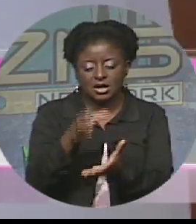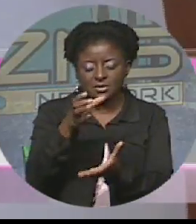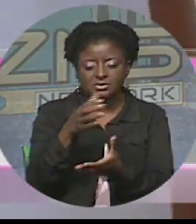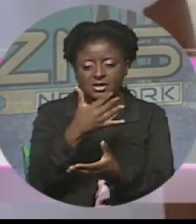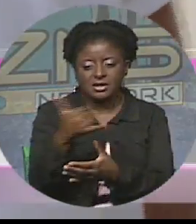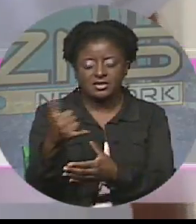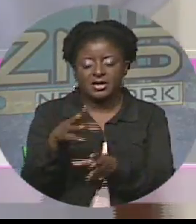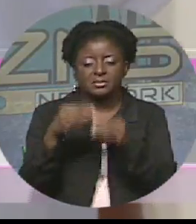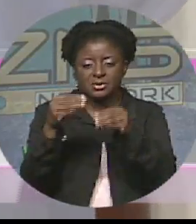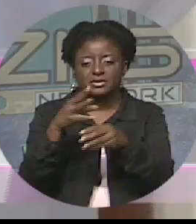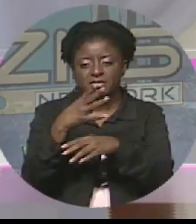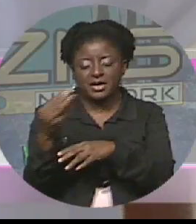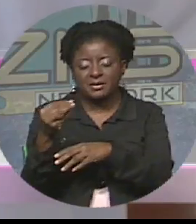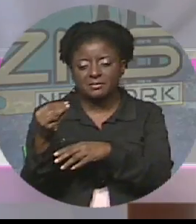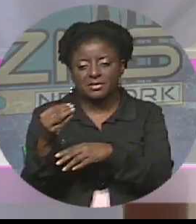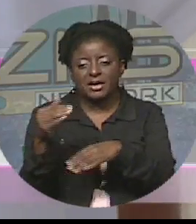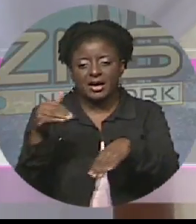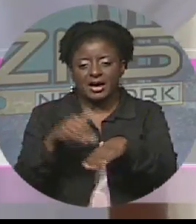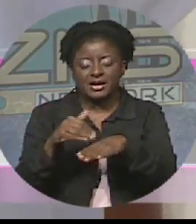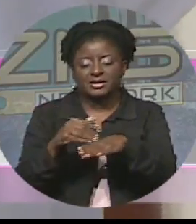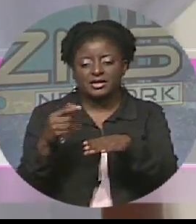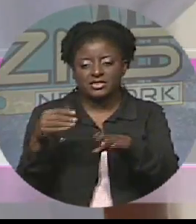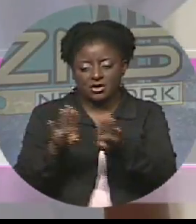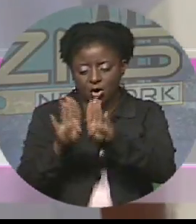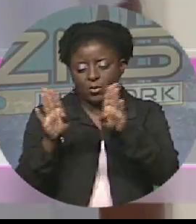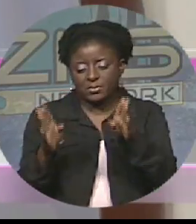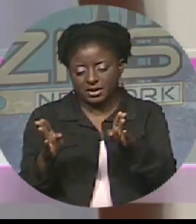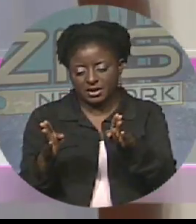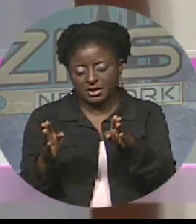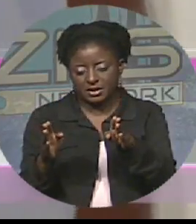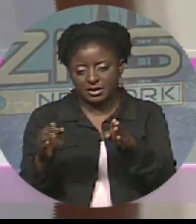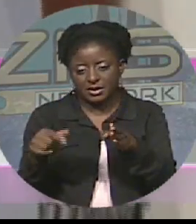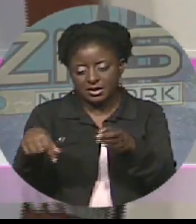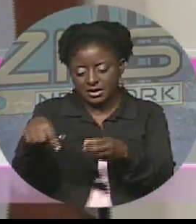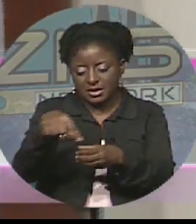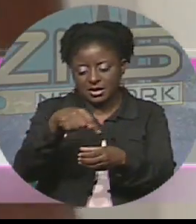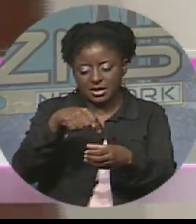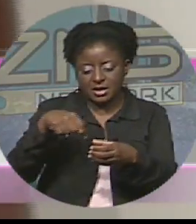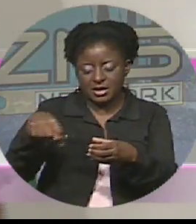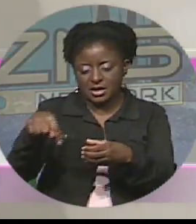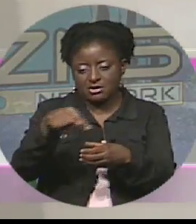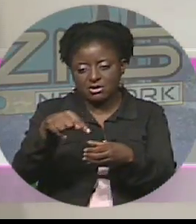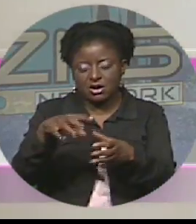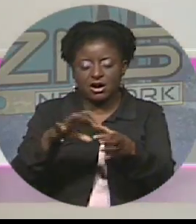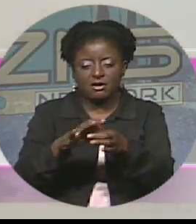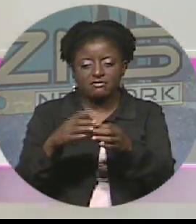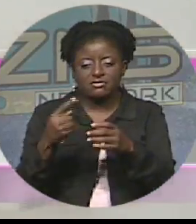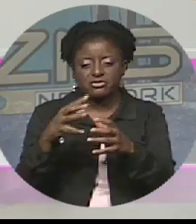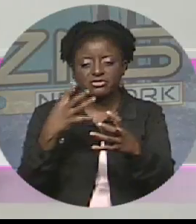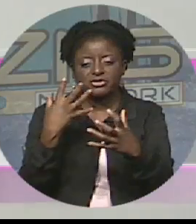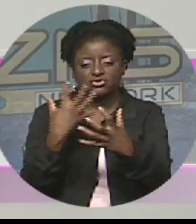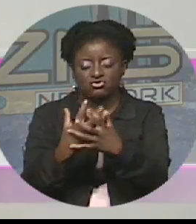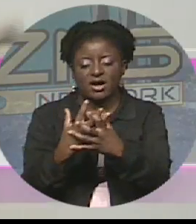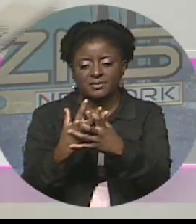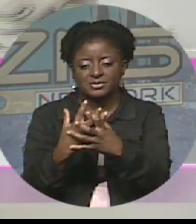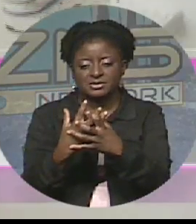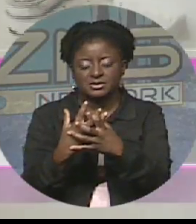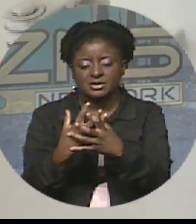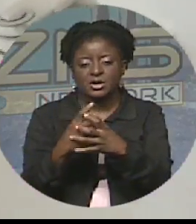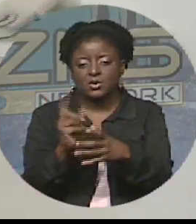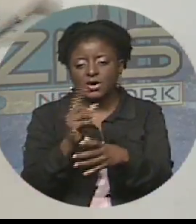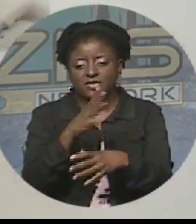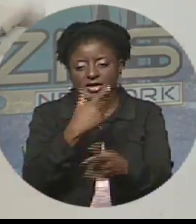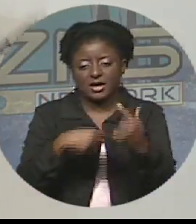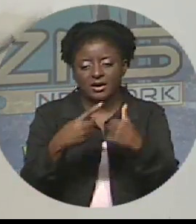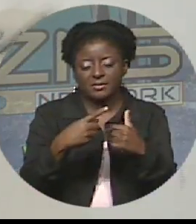bait. As well as the reefs. Yeah, as well as the reef, to bait the crawfish to our personal traps, so where they could come